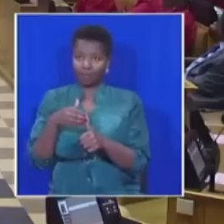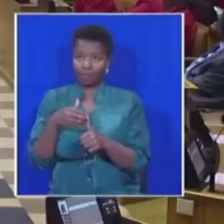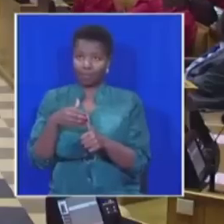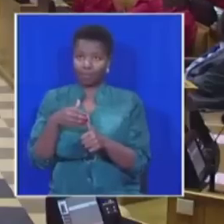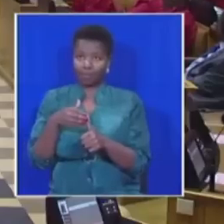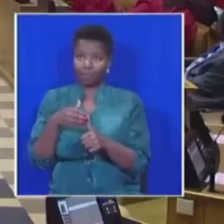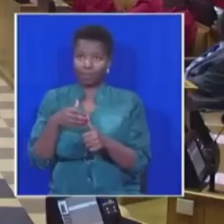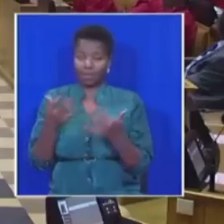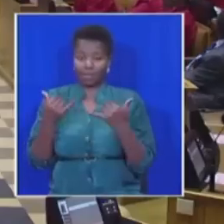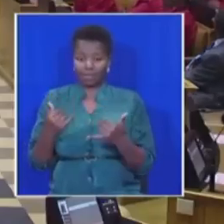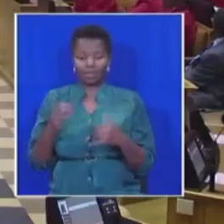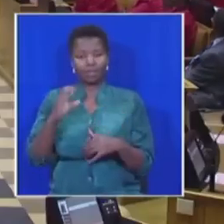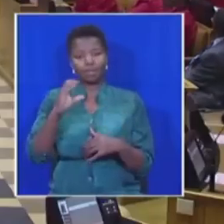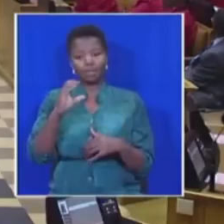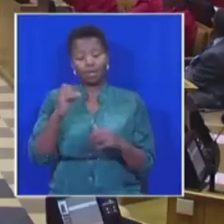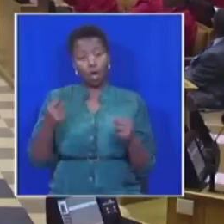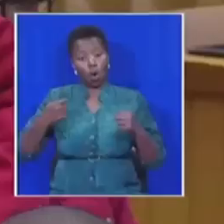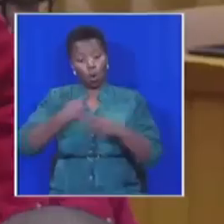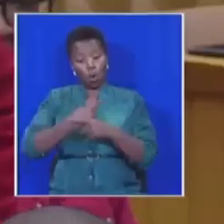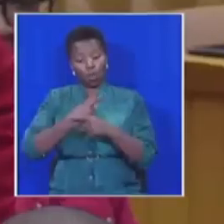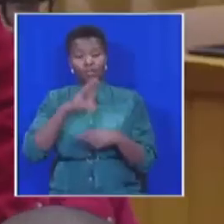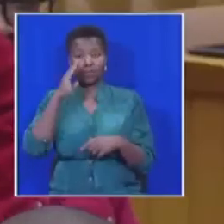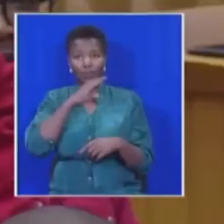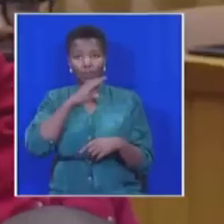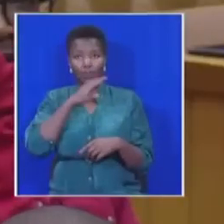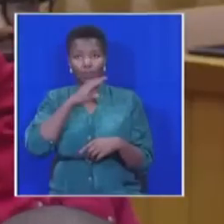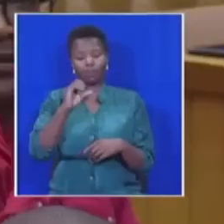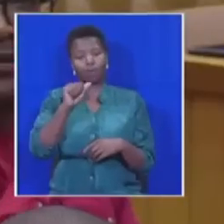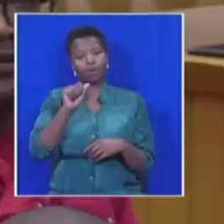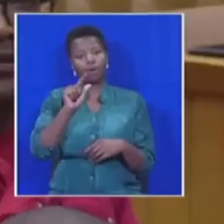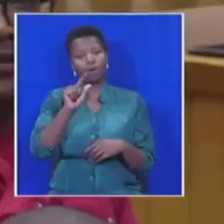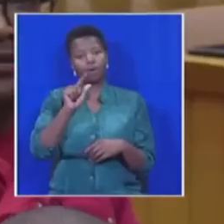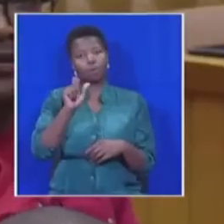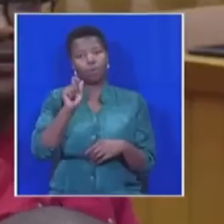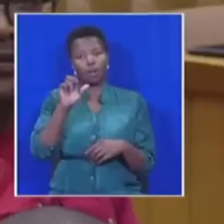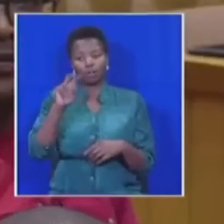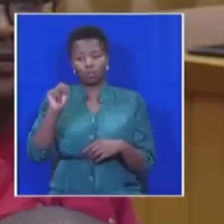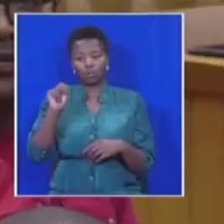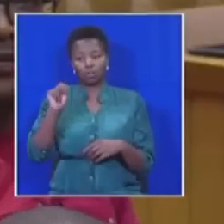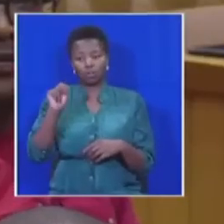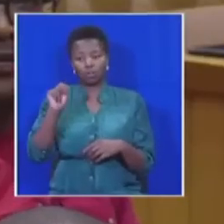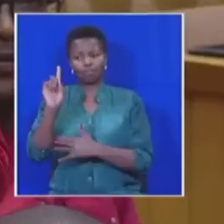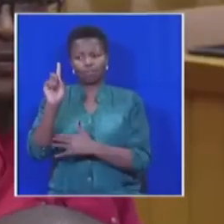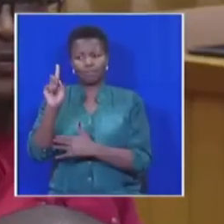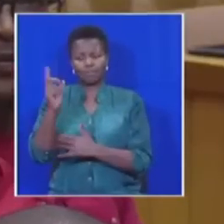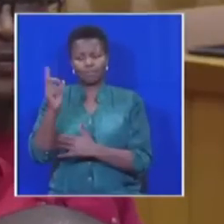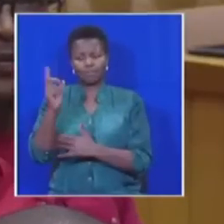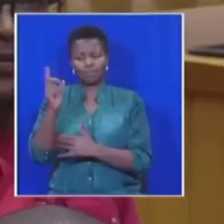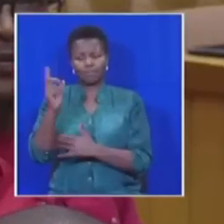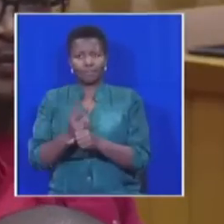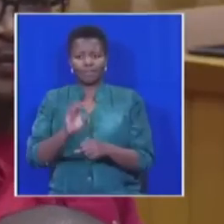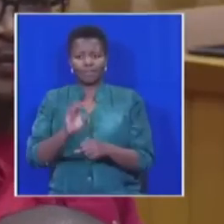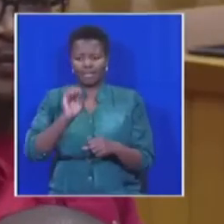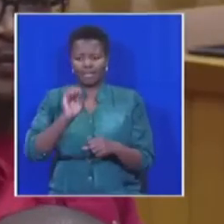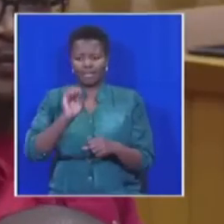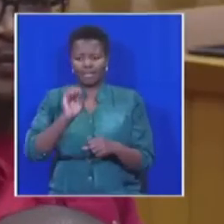It's coalition. It's not collision. That means something different. Thank you very much. But secondly, a point of order is that the EFF is